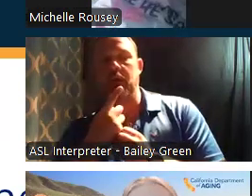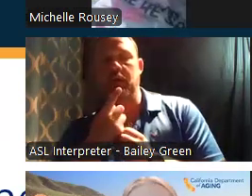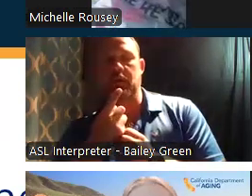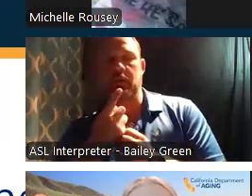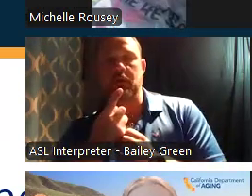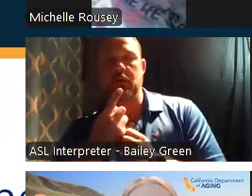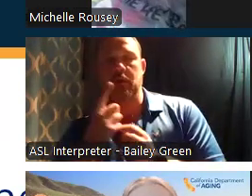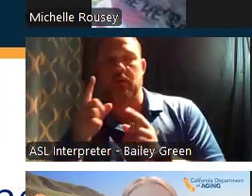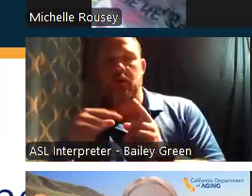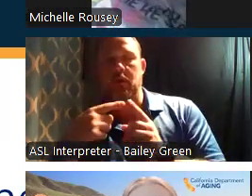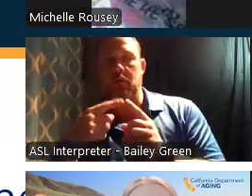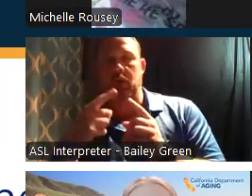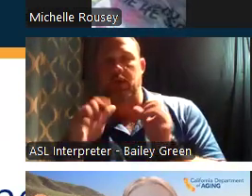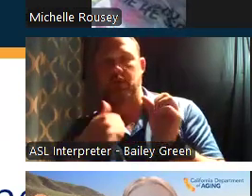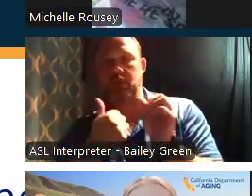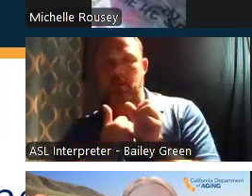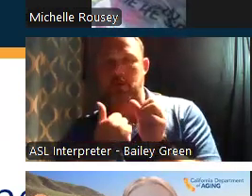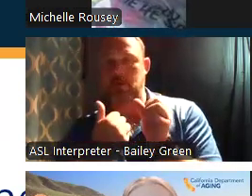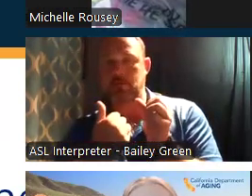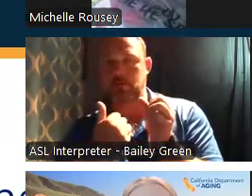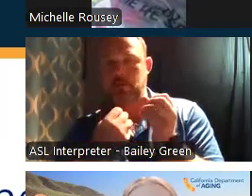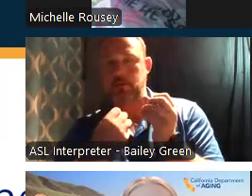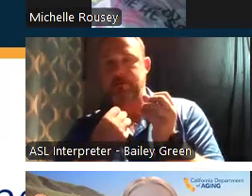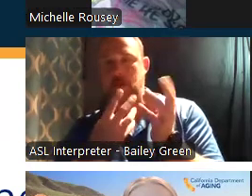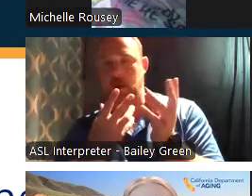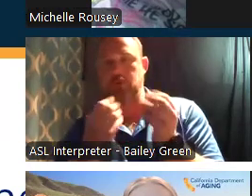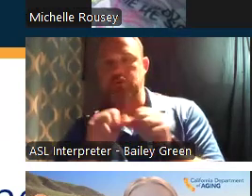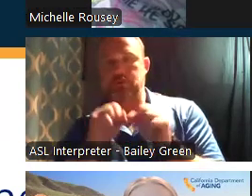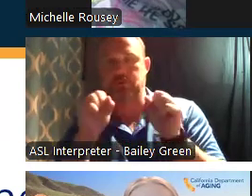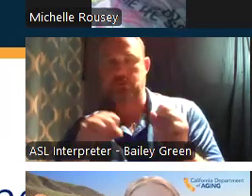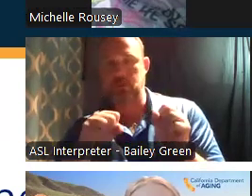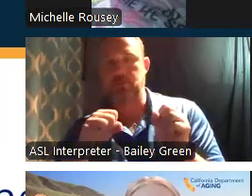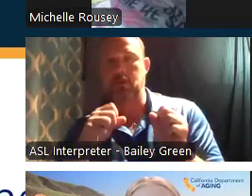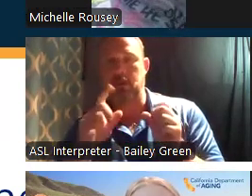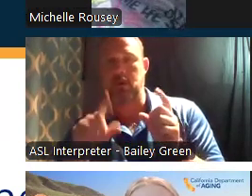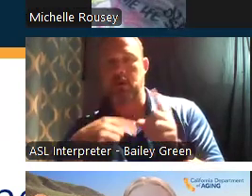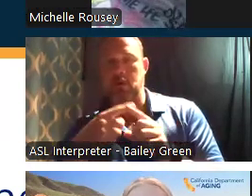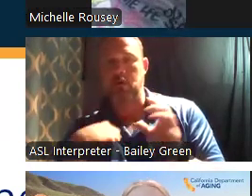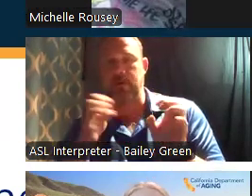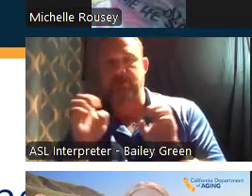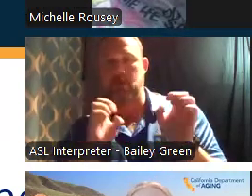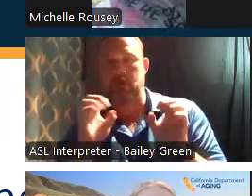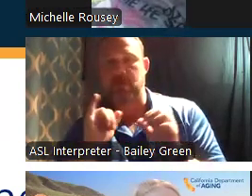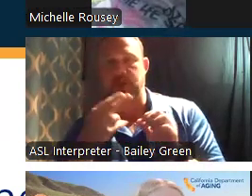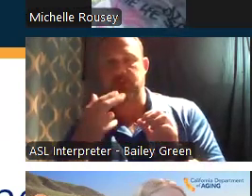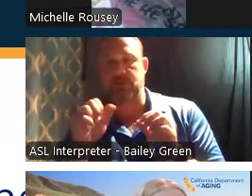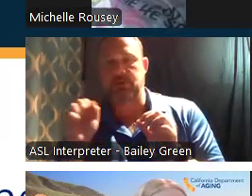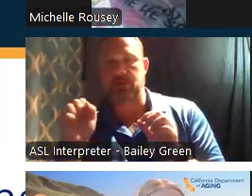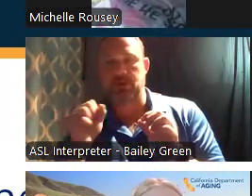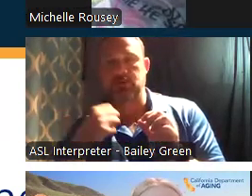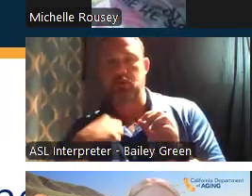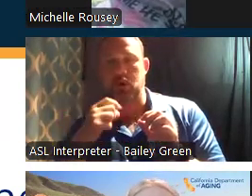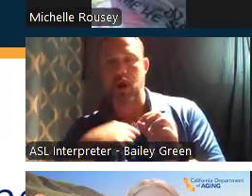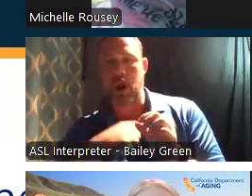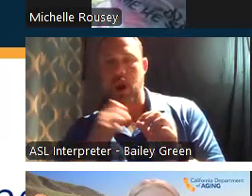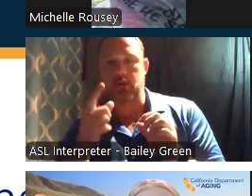It's about the backup provider that system. You know, when we're evaluated for IHSS, we're asked, at